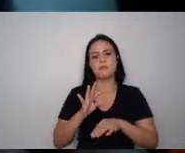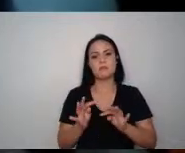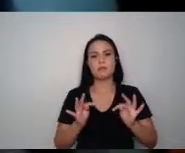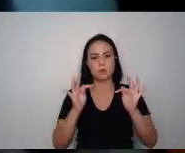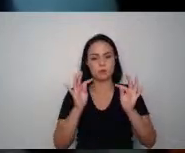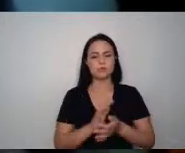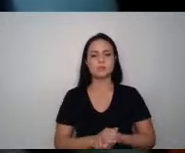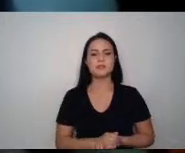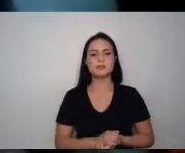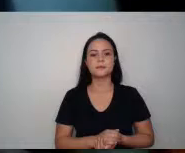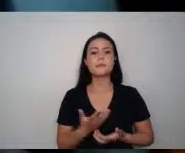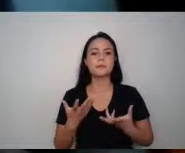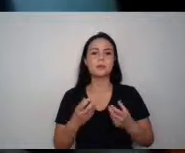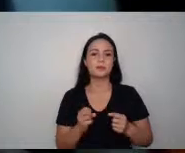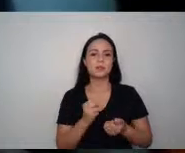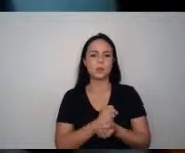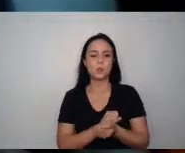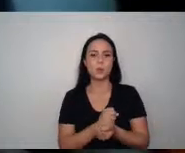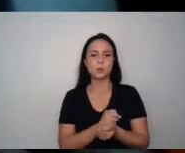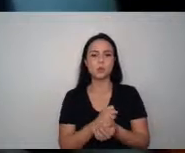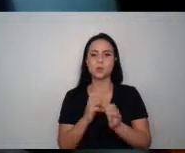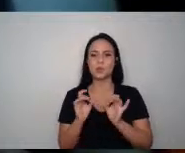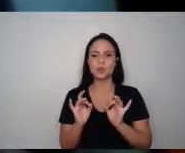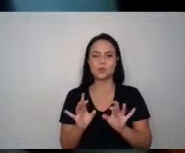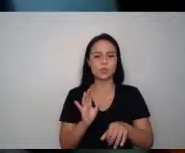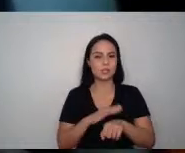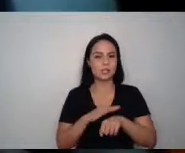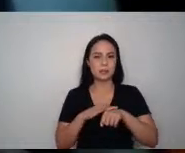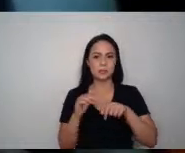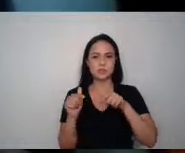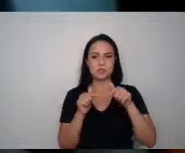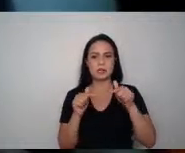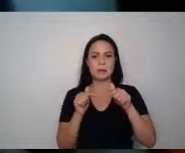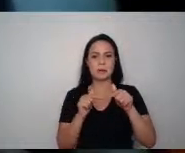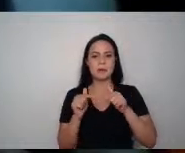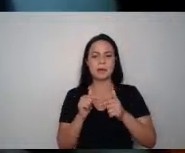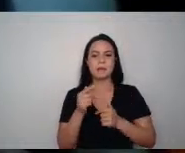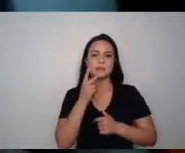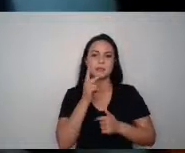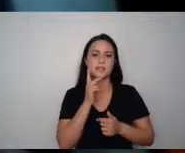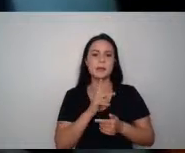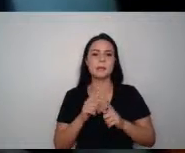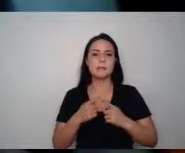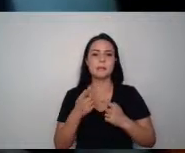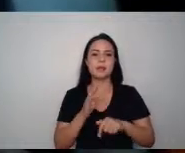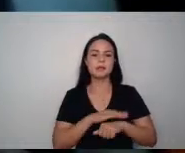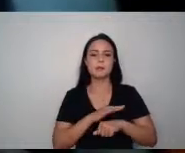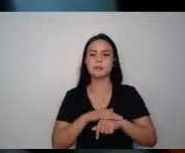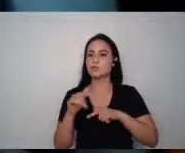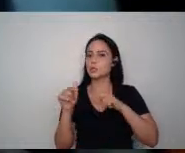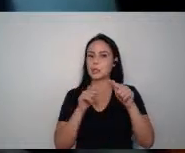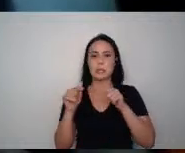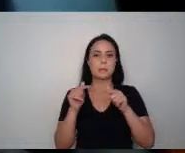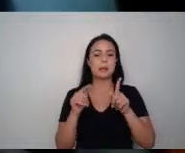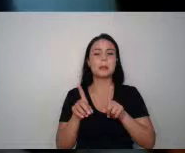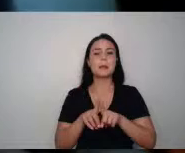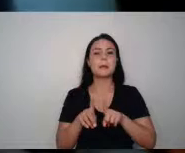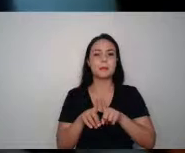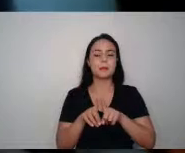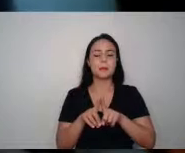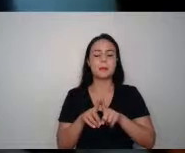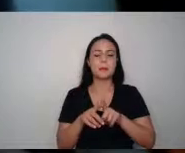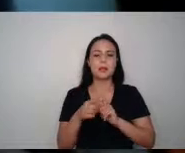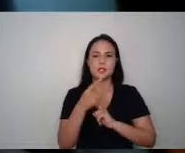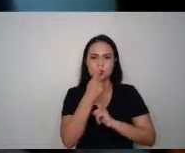control, it allows to be able to control not only the type of work, but